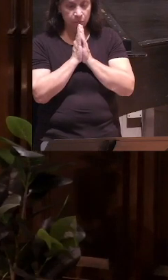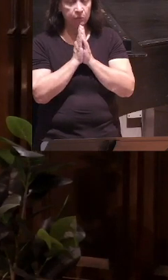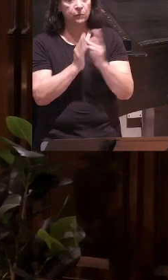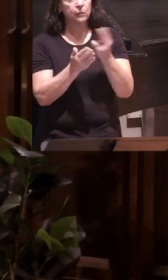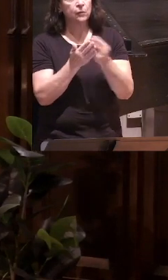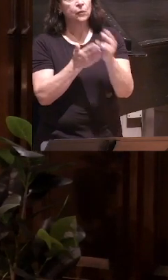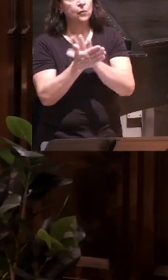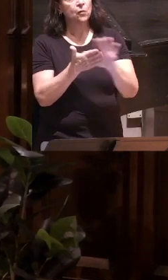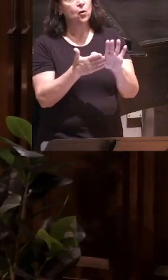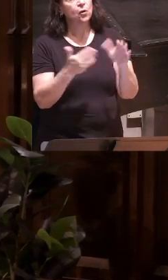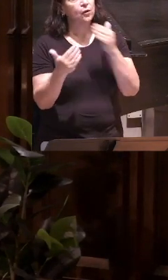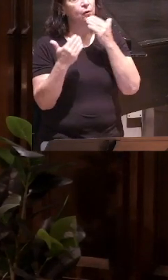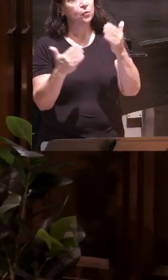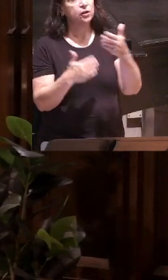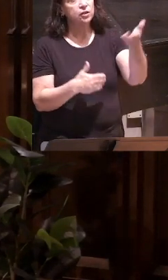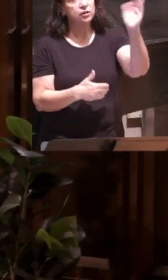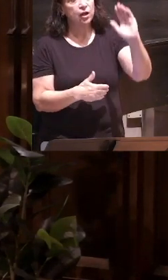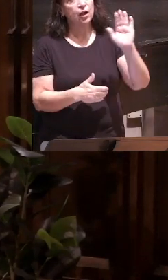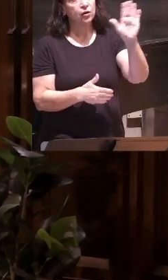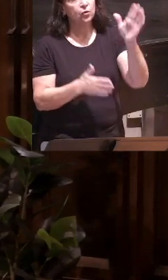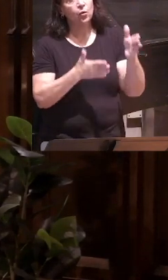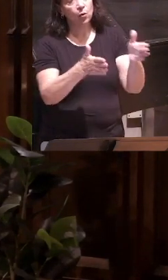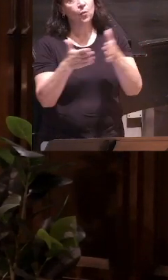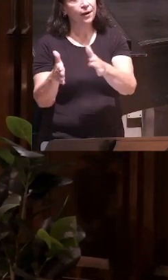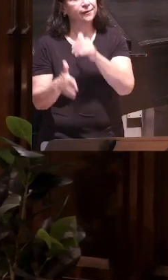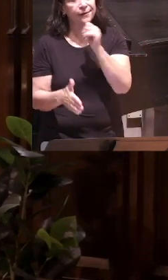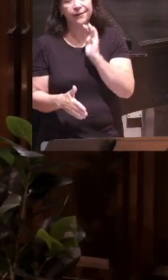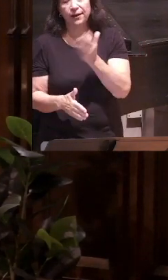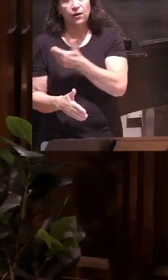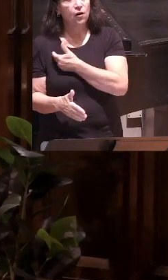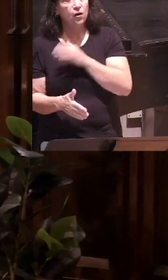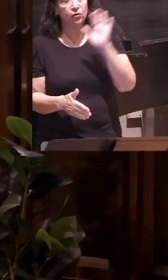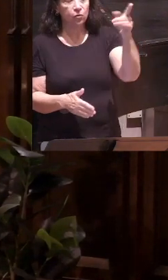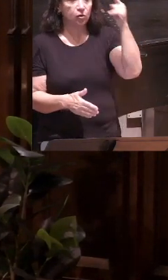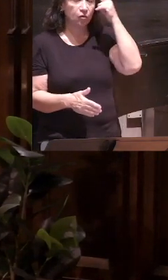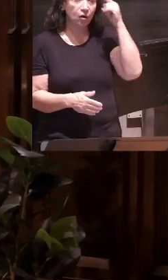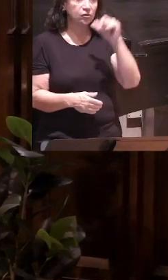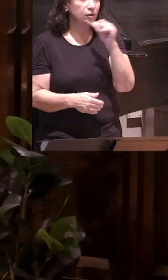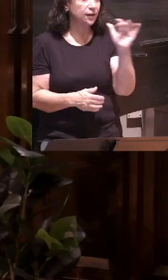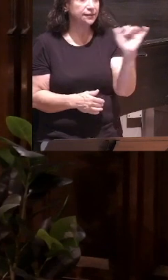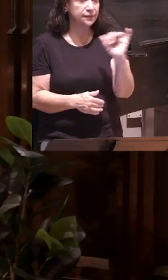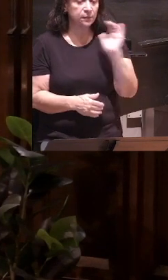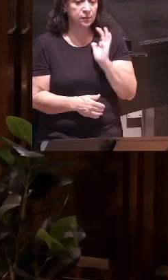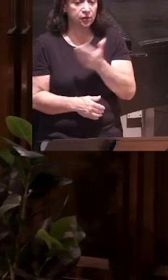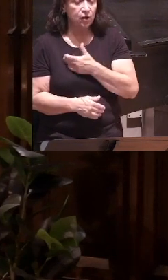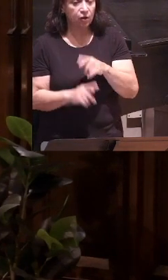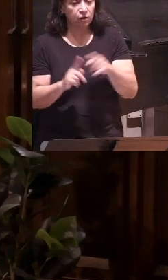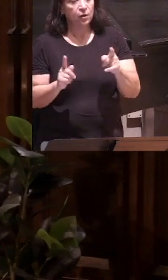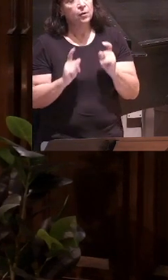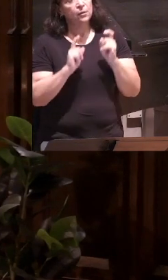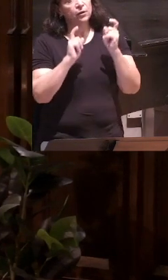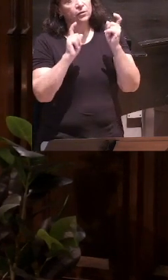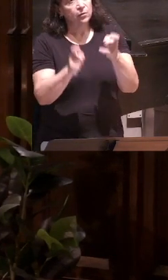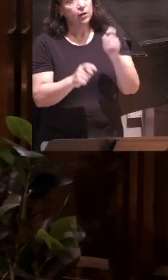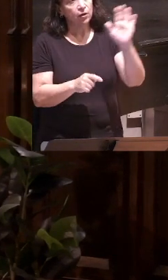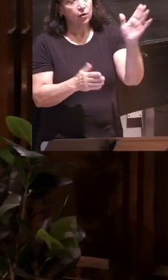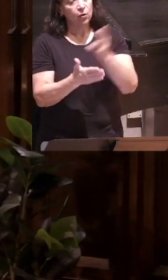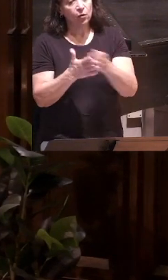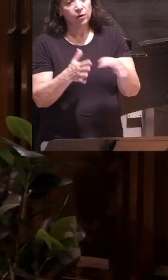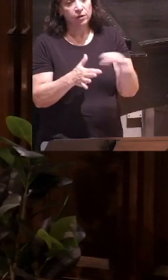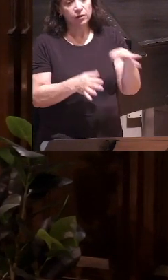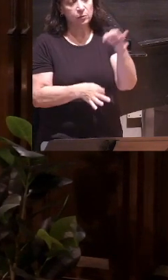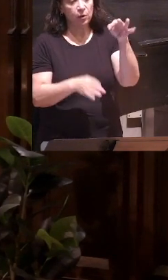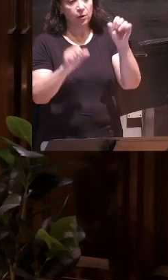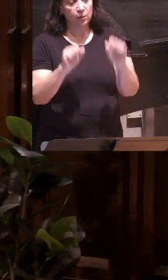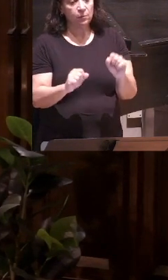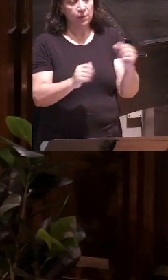Holy and gracious God, whose ways are not our ways and whose thoughts are not our thoughts, grant that your Holy Spirit